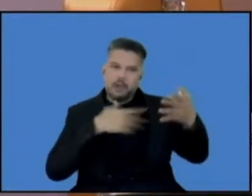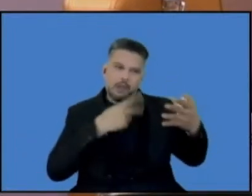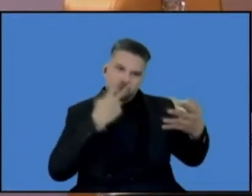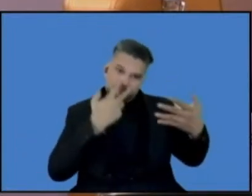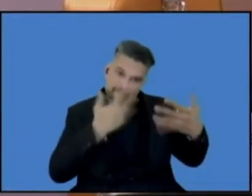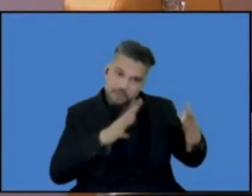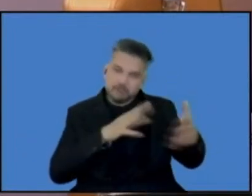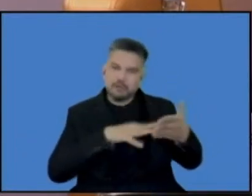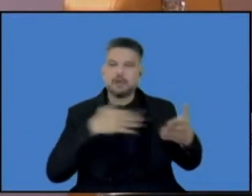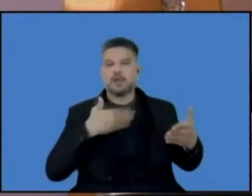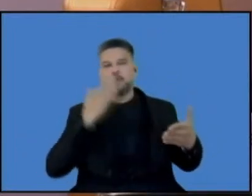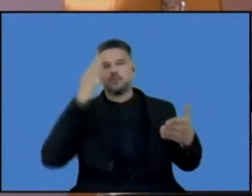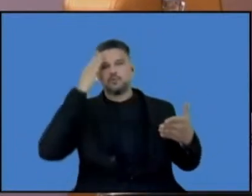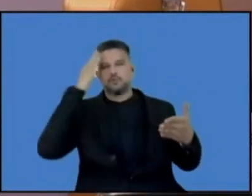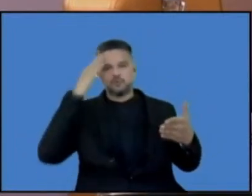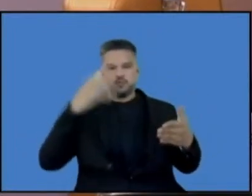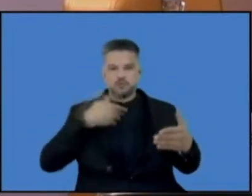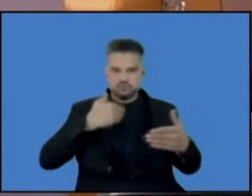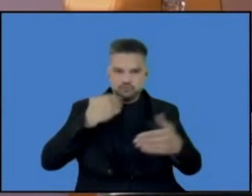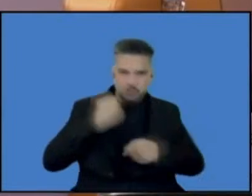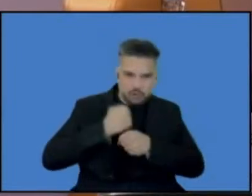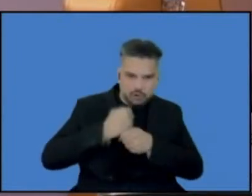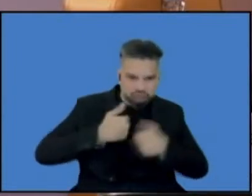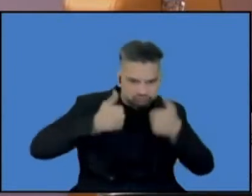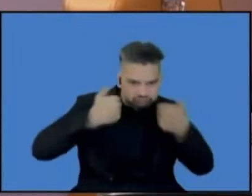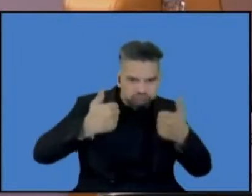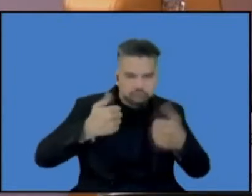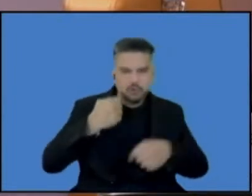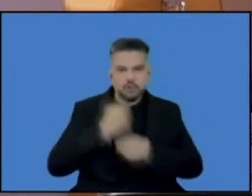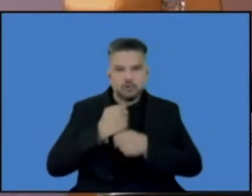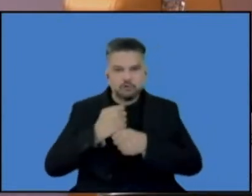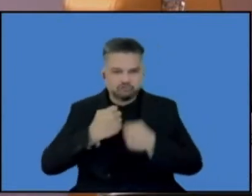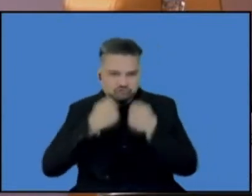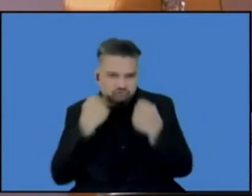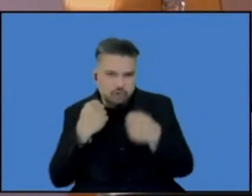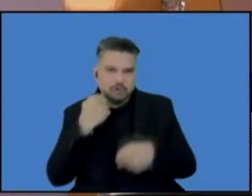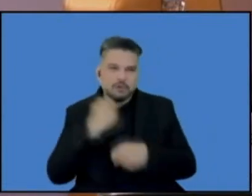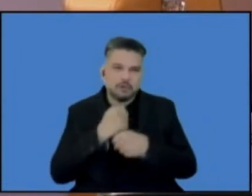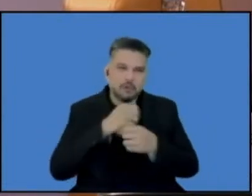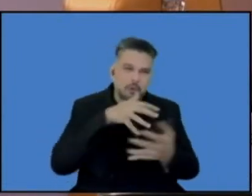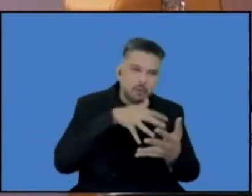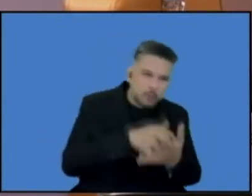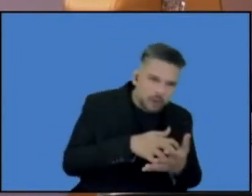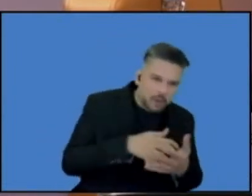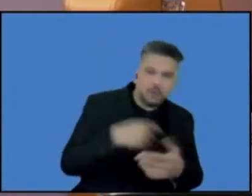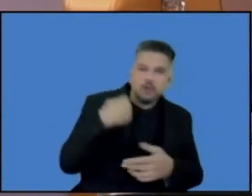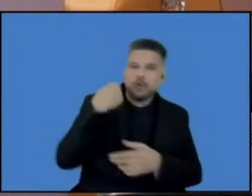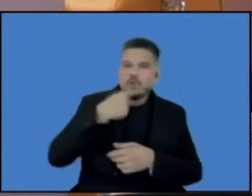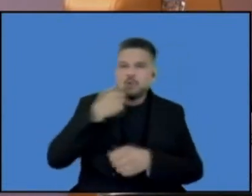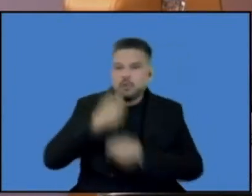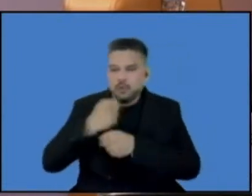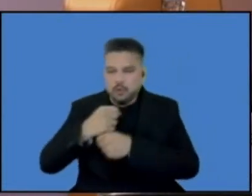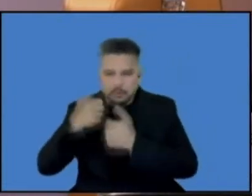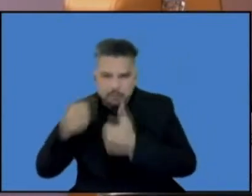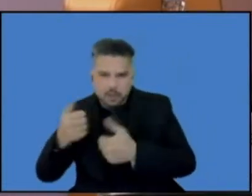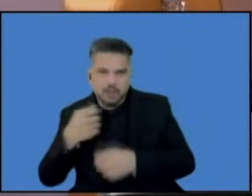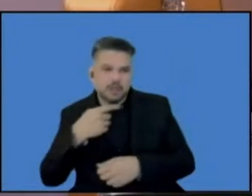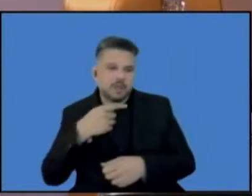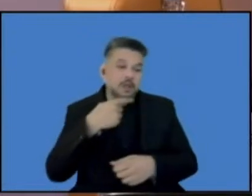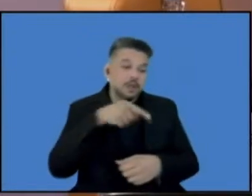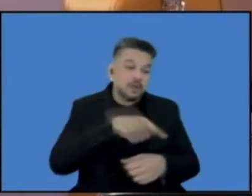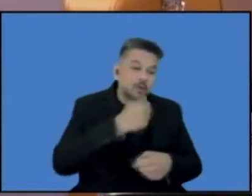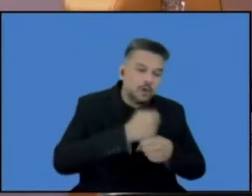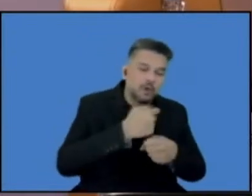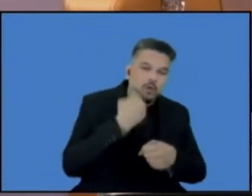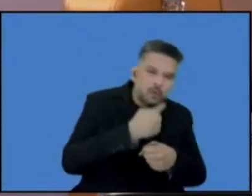where our weaknesses are, and then who can do what, when we have to do what. So these indicators help us